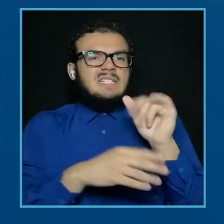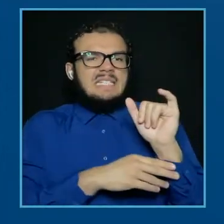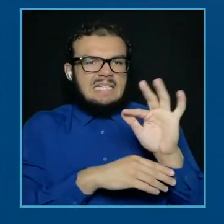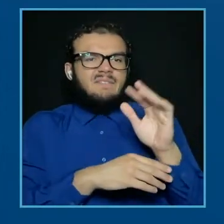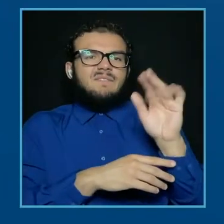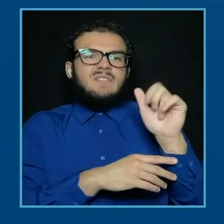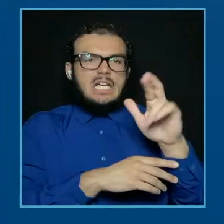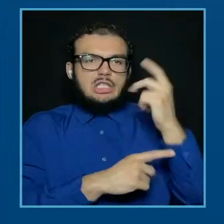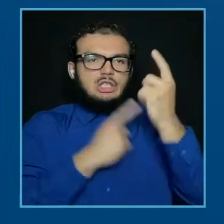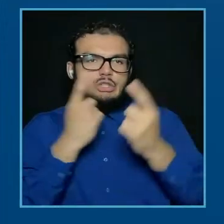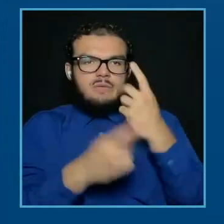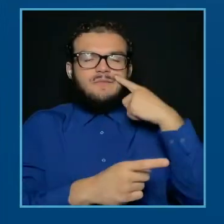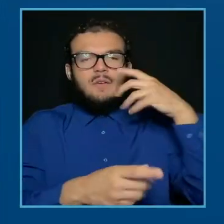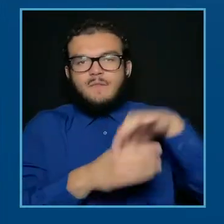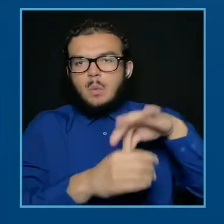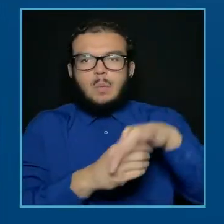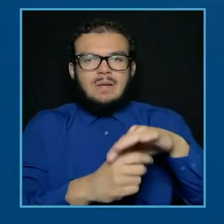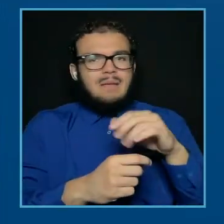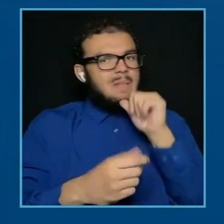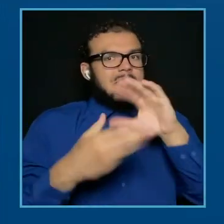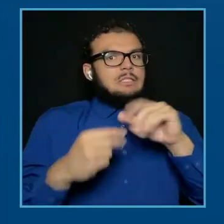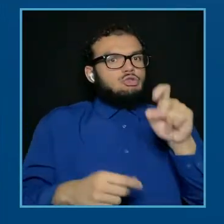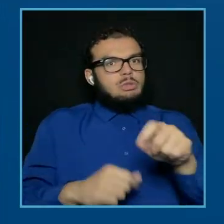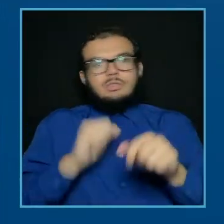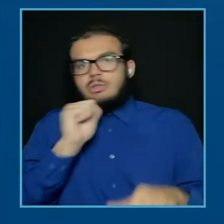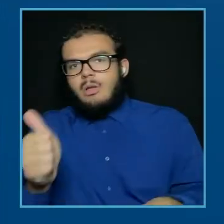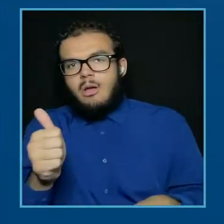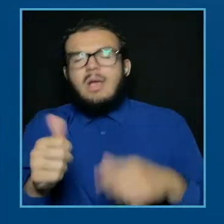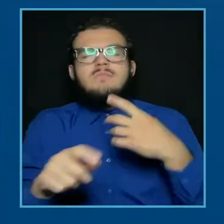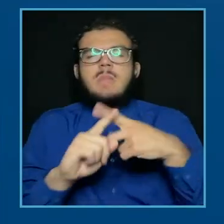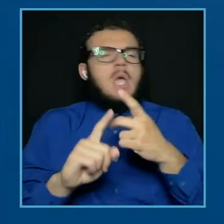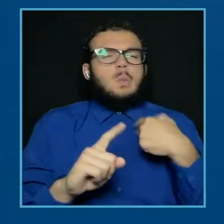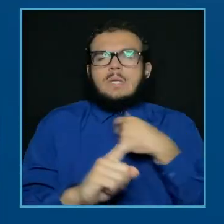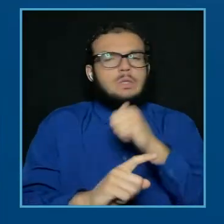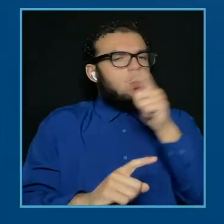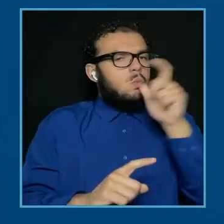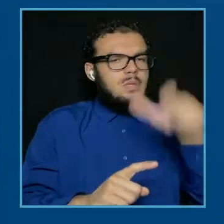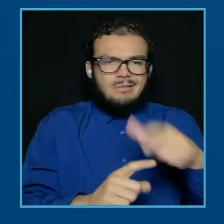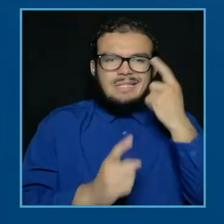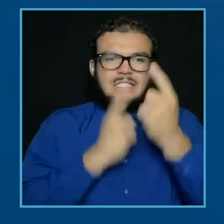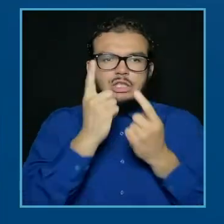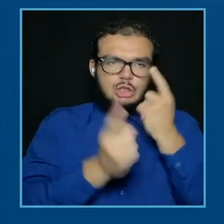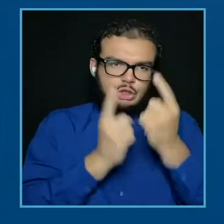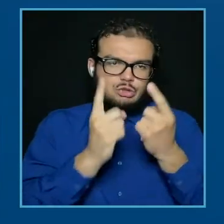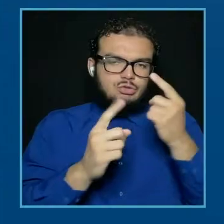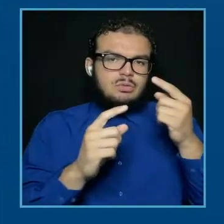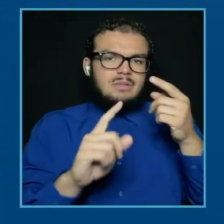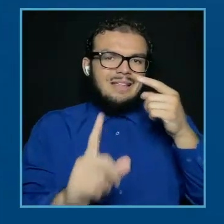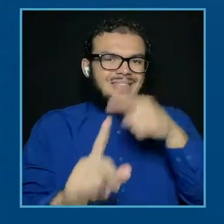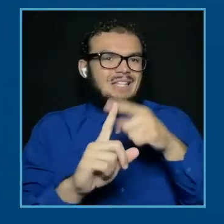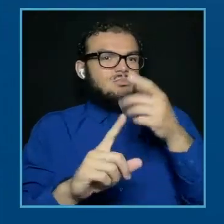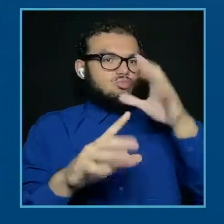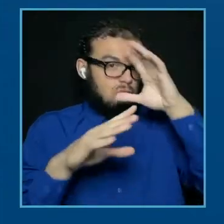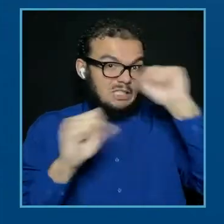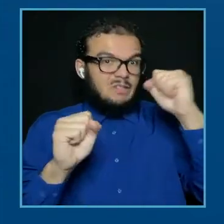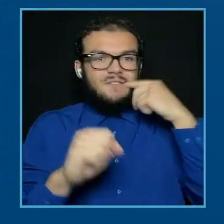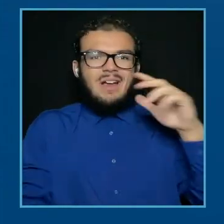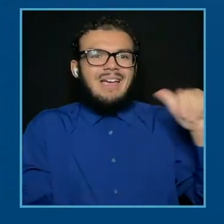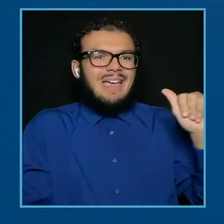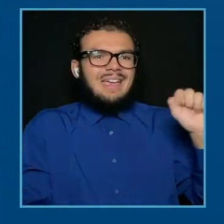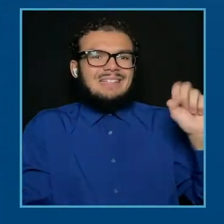people voting, which I'm not saying it should or should not be, but we do not need to consider the president of the